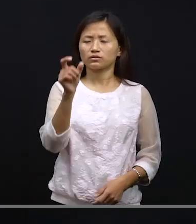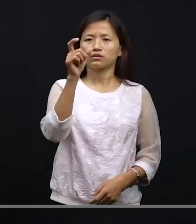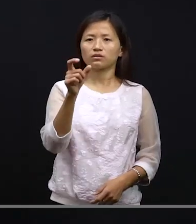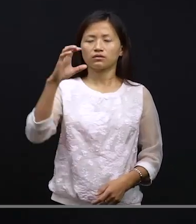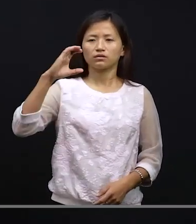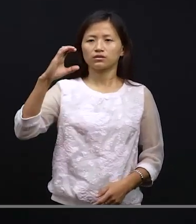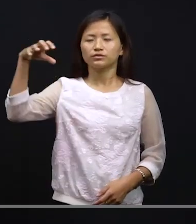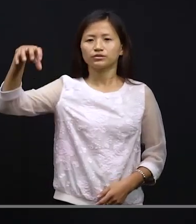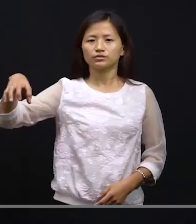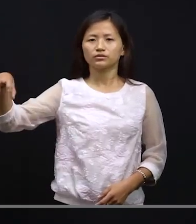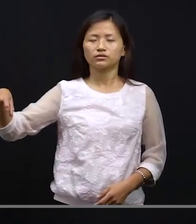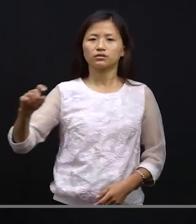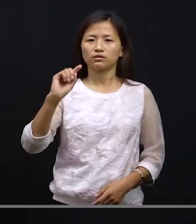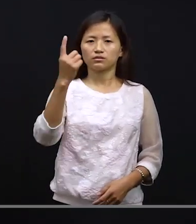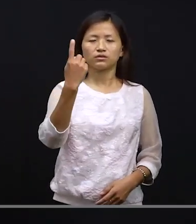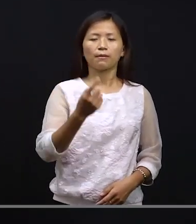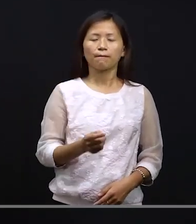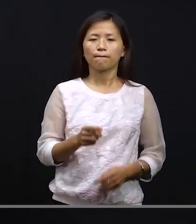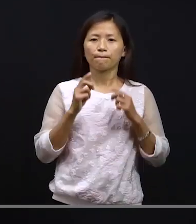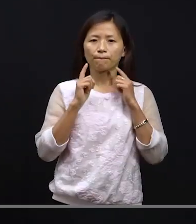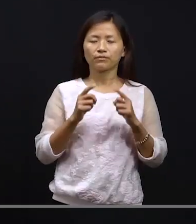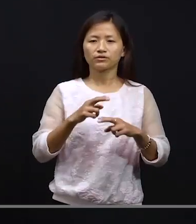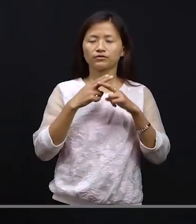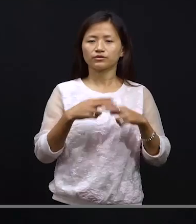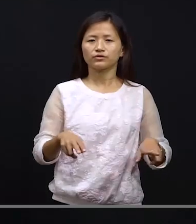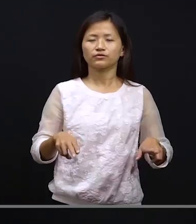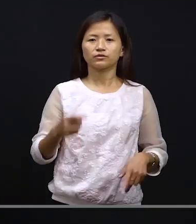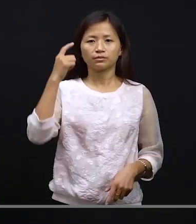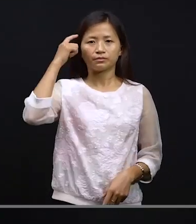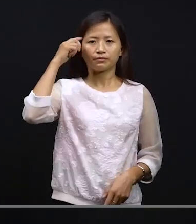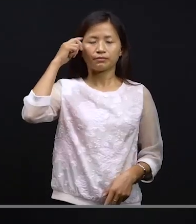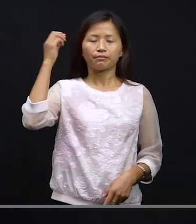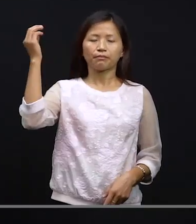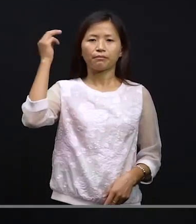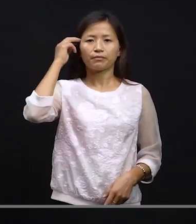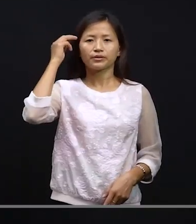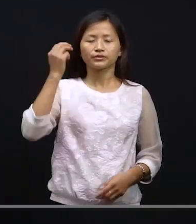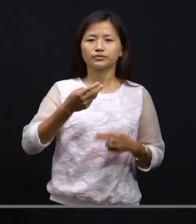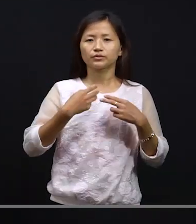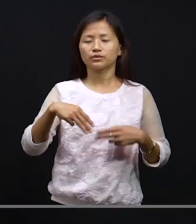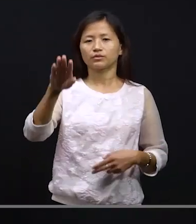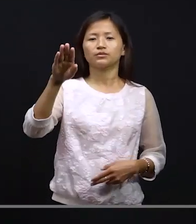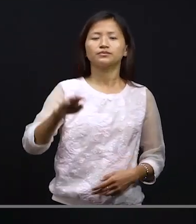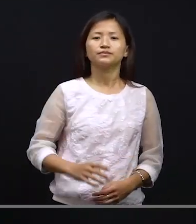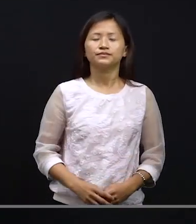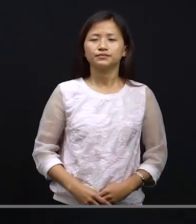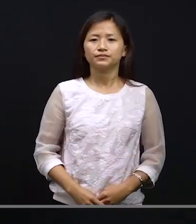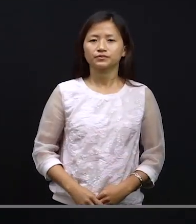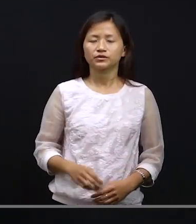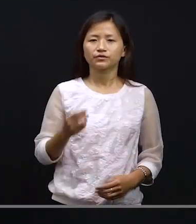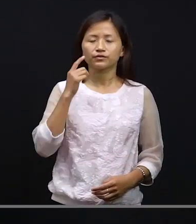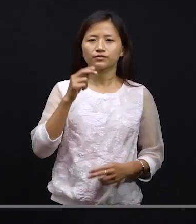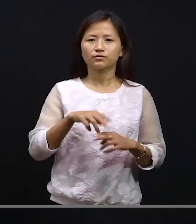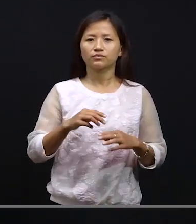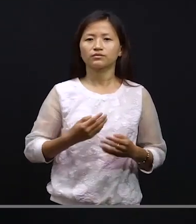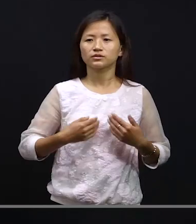alone. It is the freedom of the mind that one needs to grow. We all need our freedom. If you are always living under